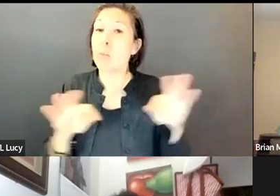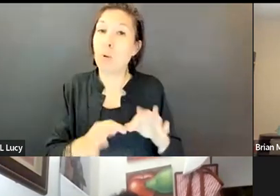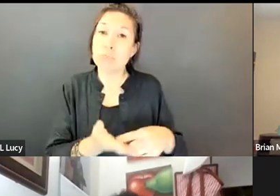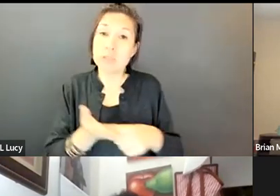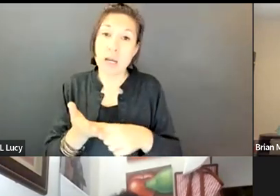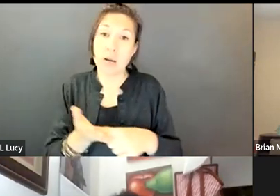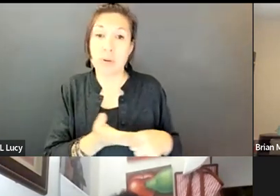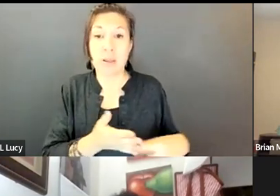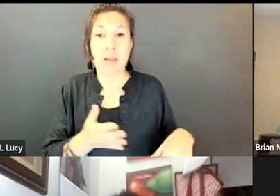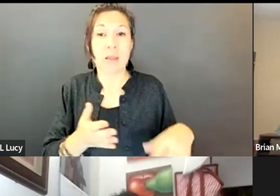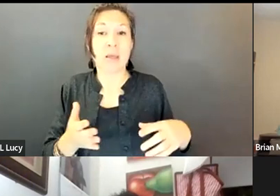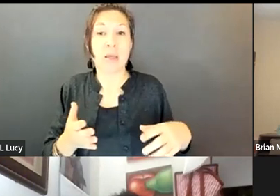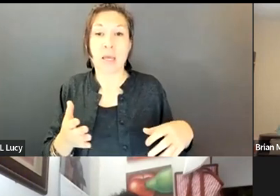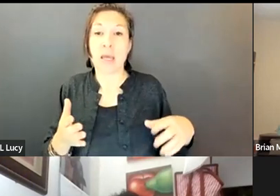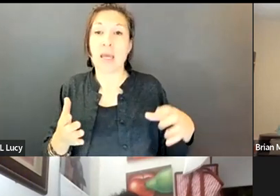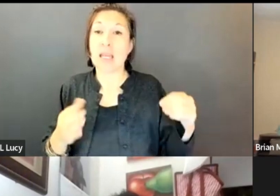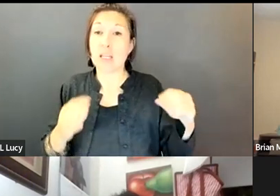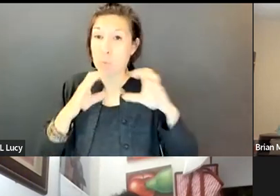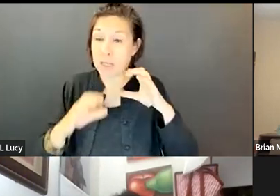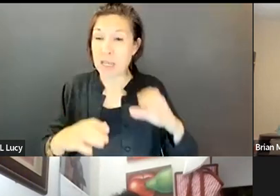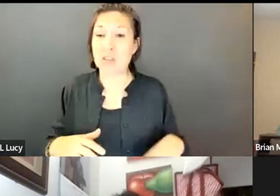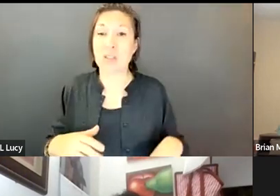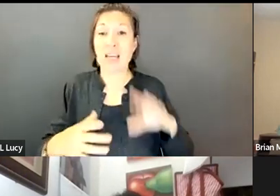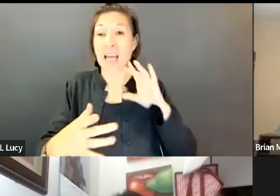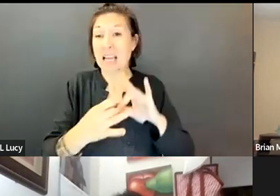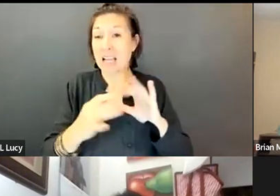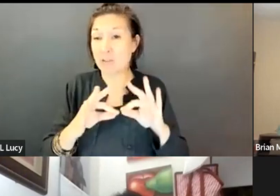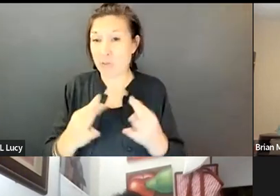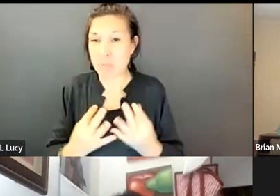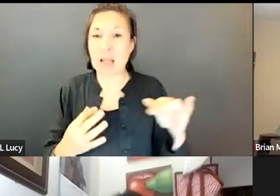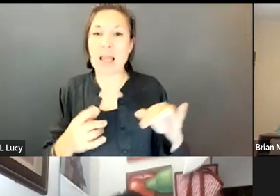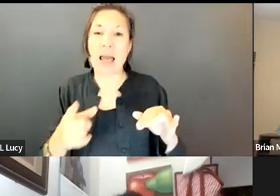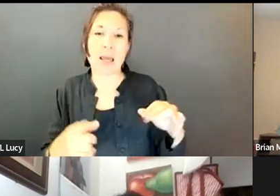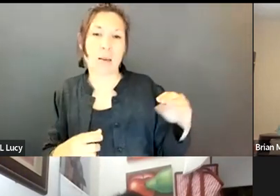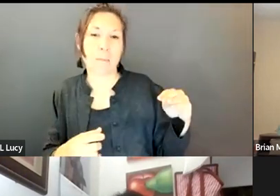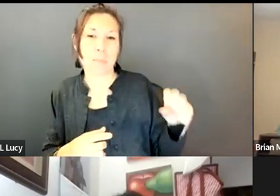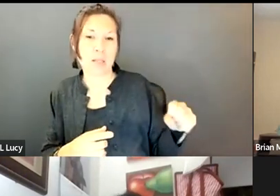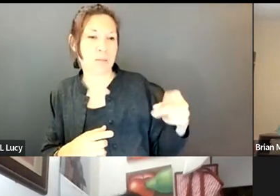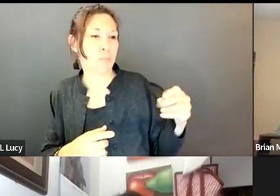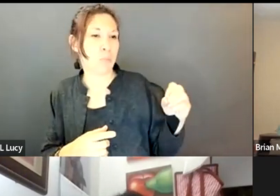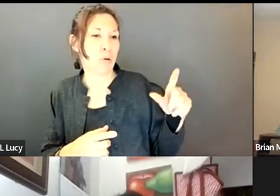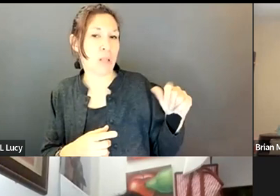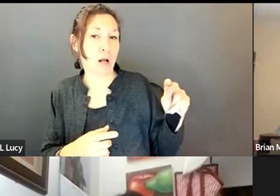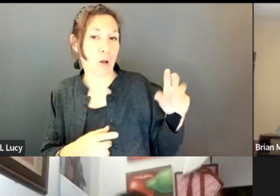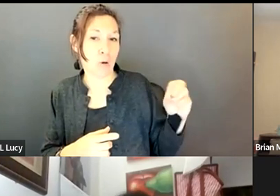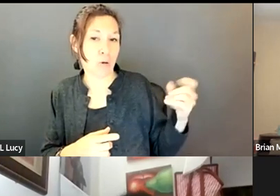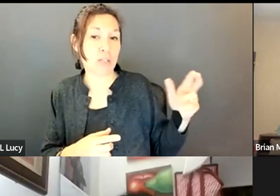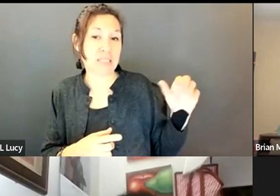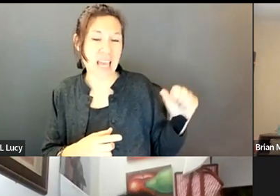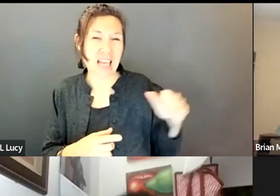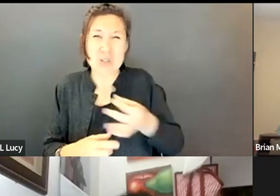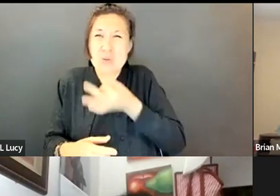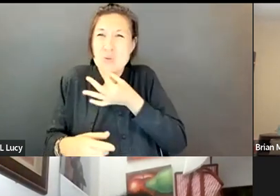Blanca Garcia's point the connect the connection with our families at the earliest possible moment um you know is is